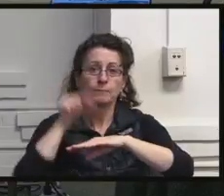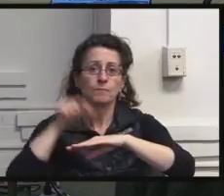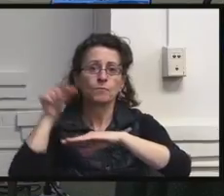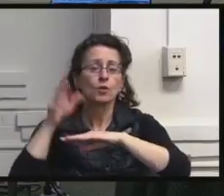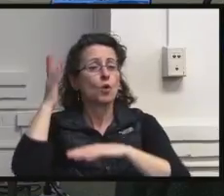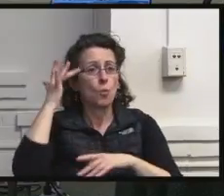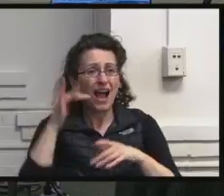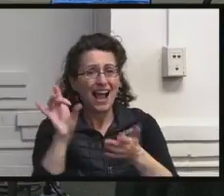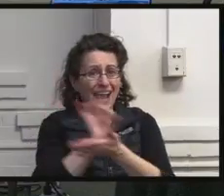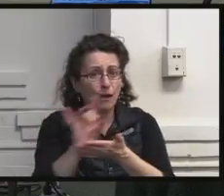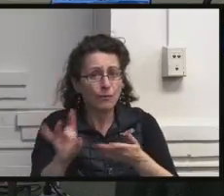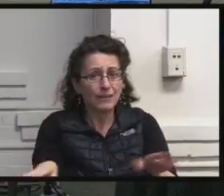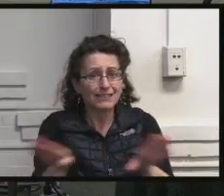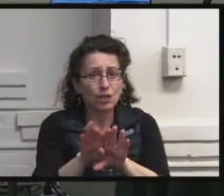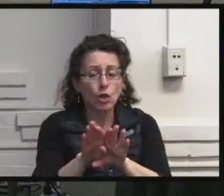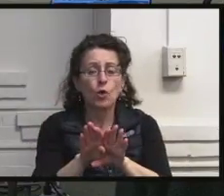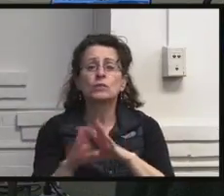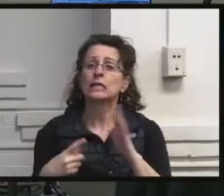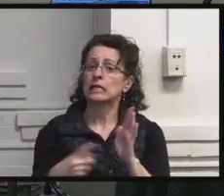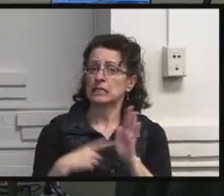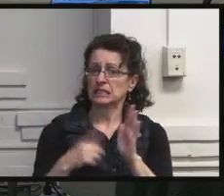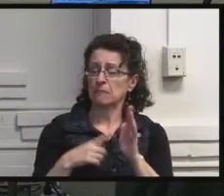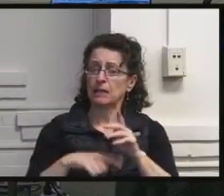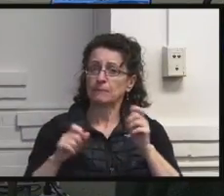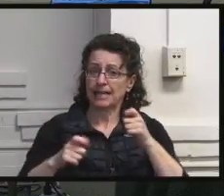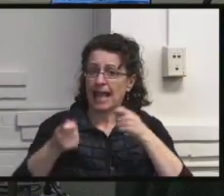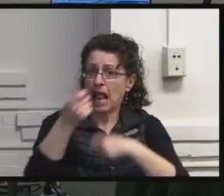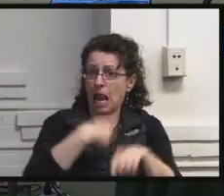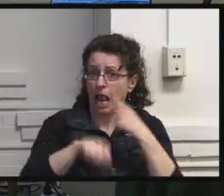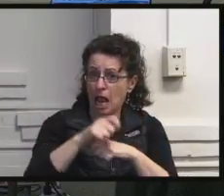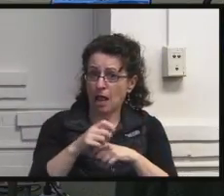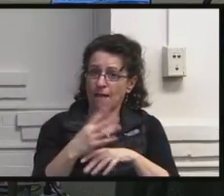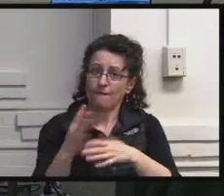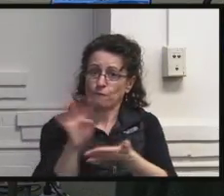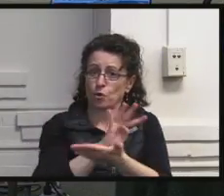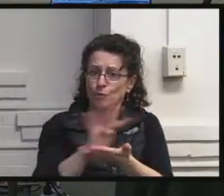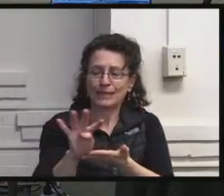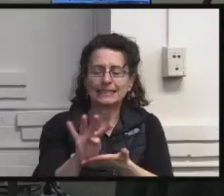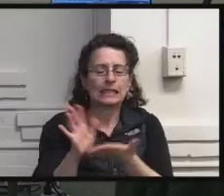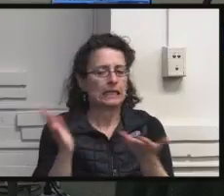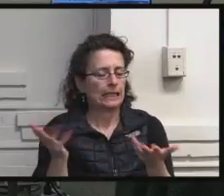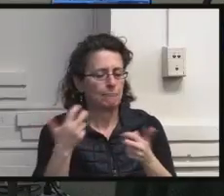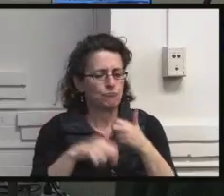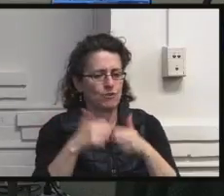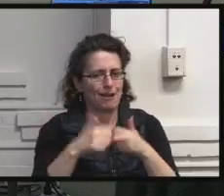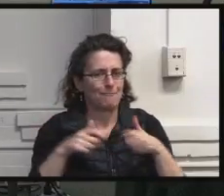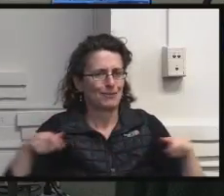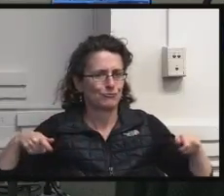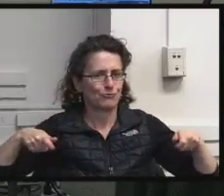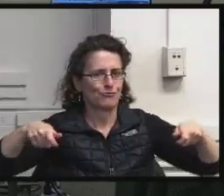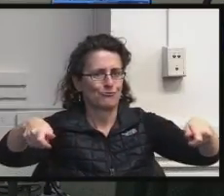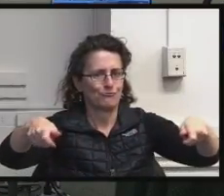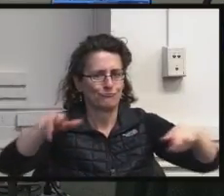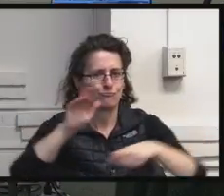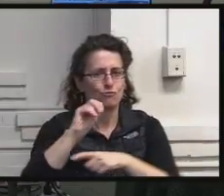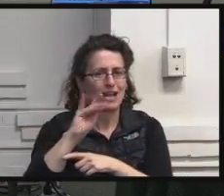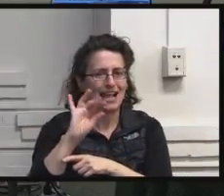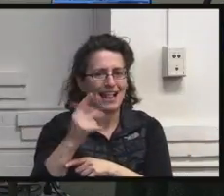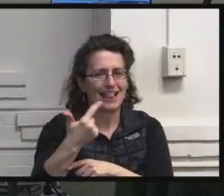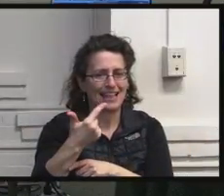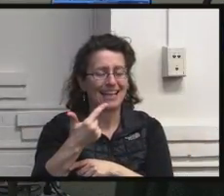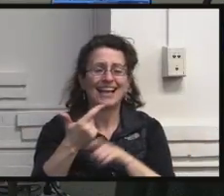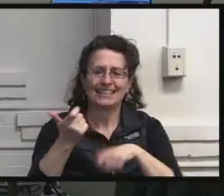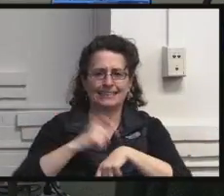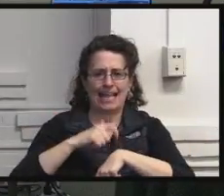some cases we can put in a conventional bridge deck in four, but the issue that we have here is that bridge rail, that we're gonna do that cast in place as